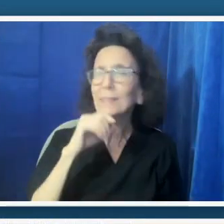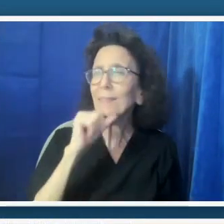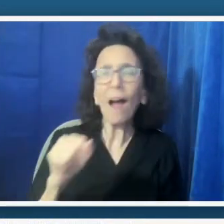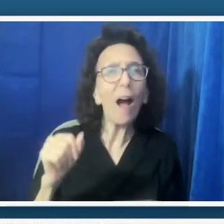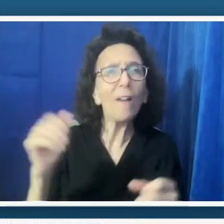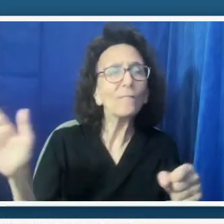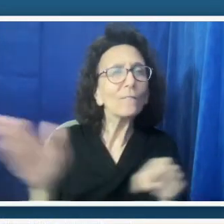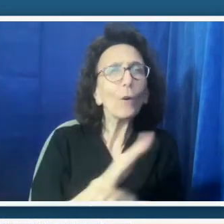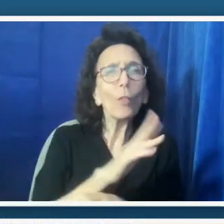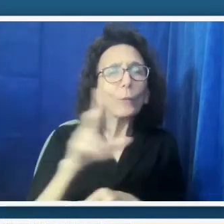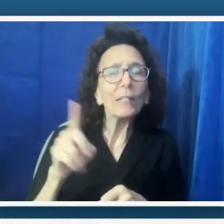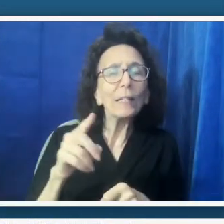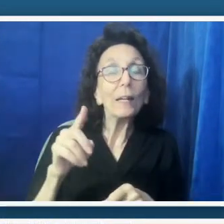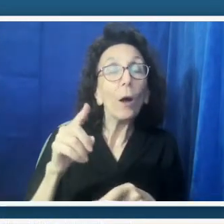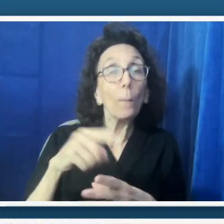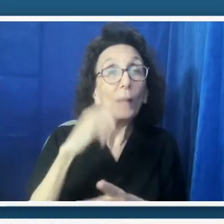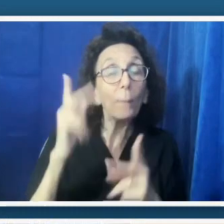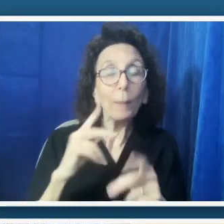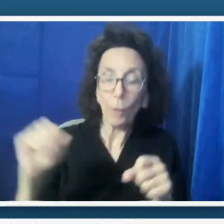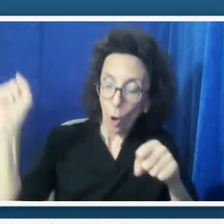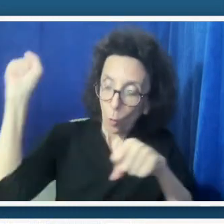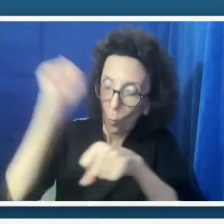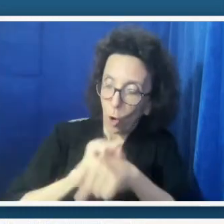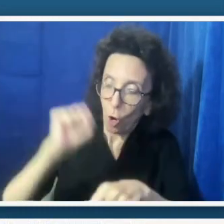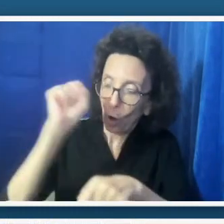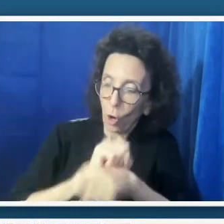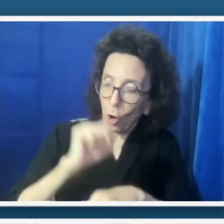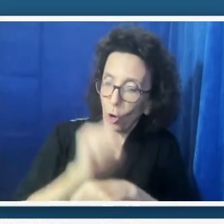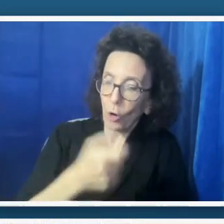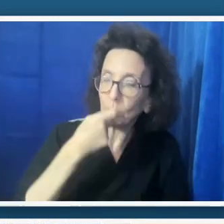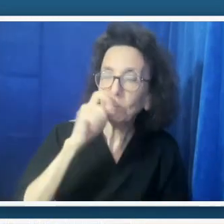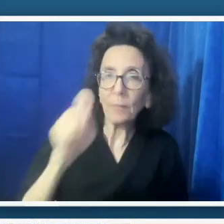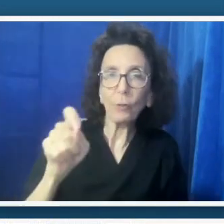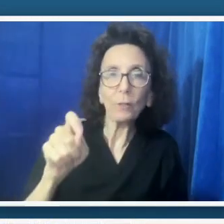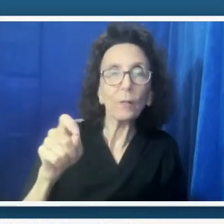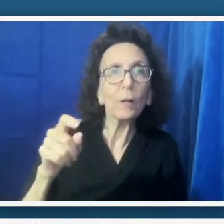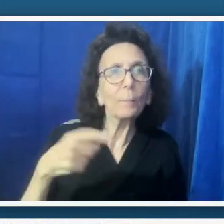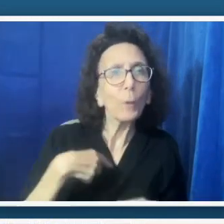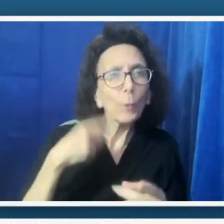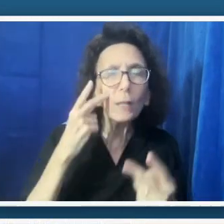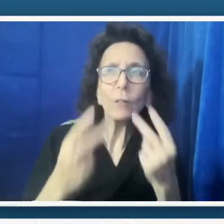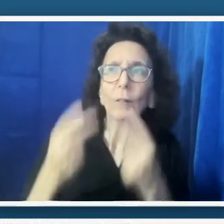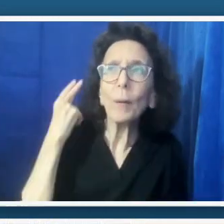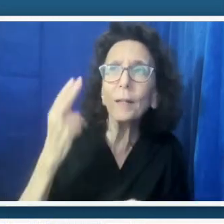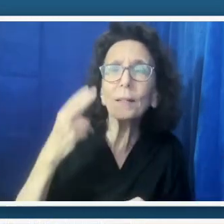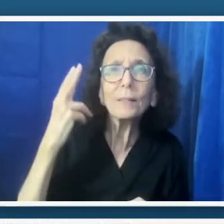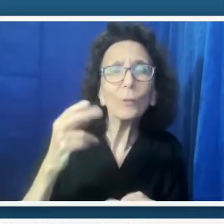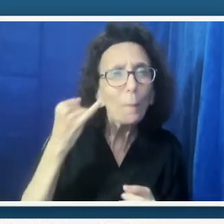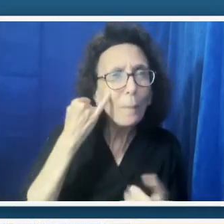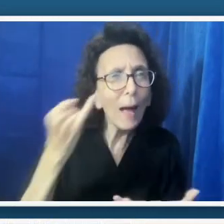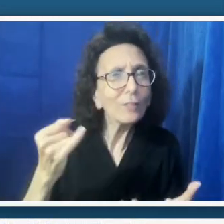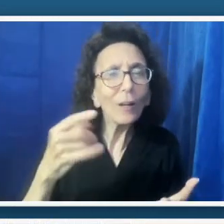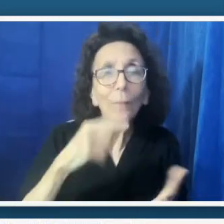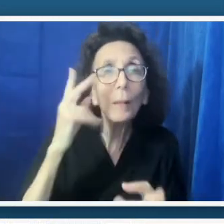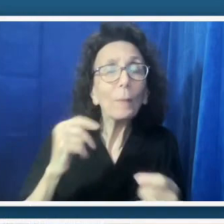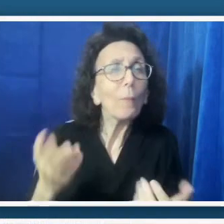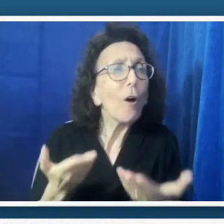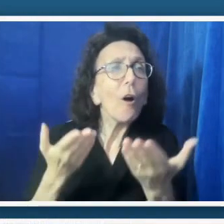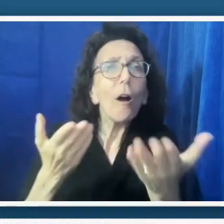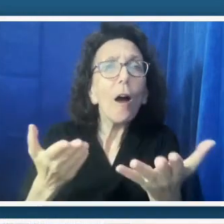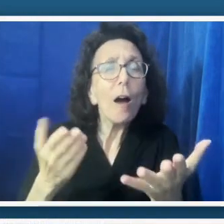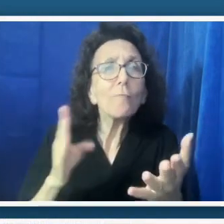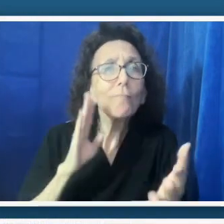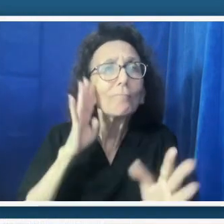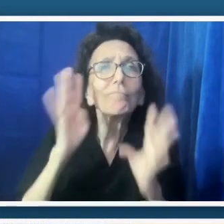as laborers, and that there aren't any other contributions. I mean, we look back in history and we think about all of the music and all of lots